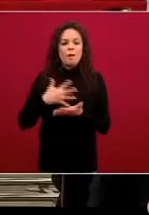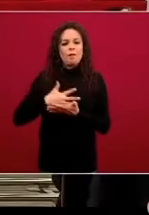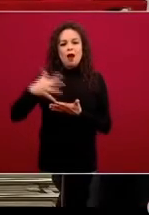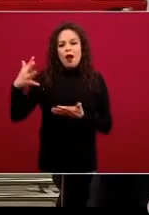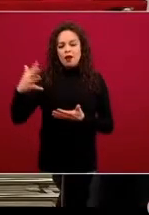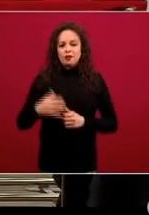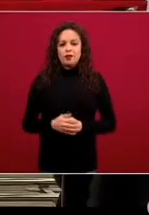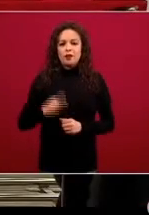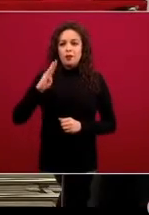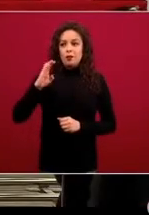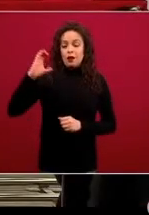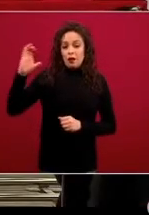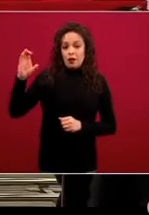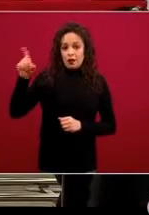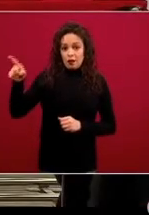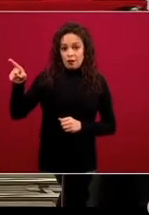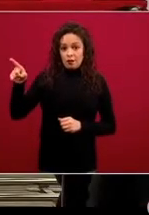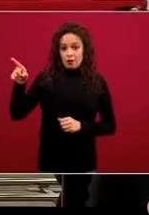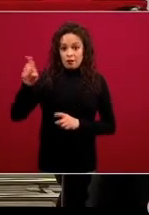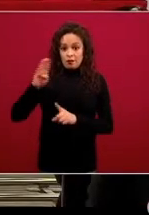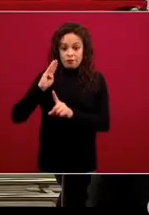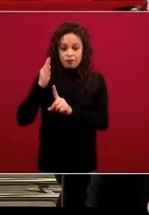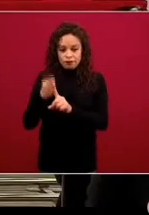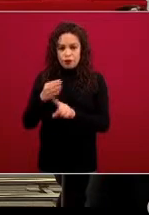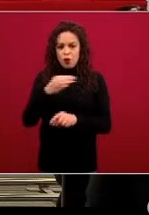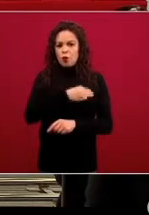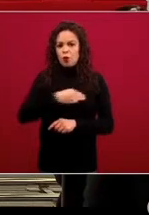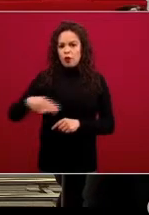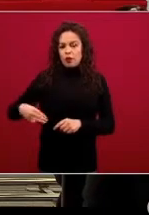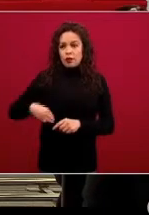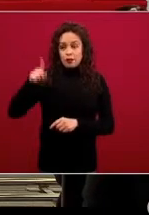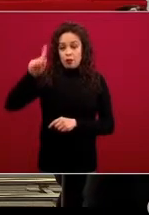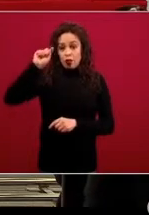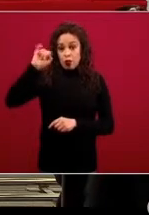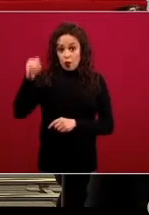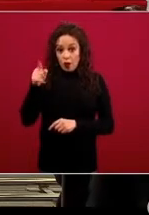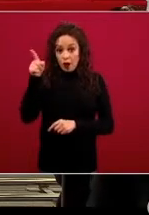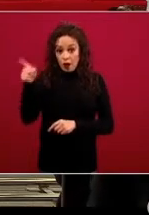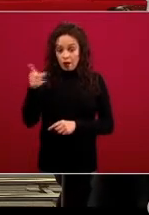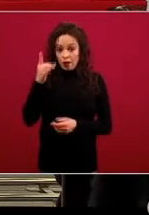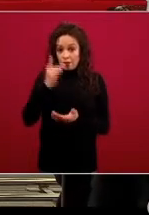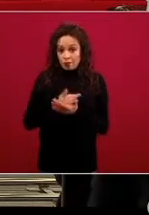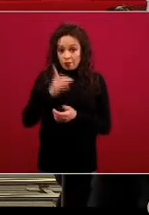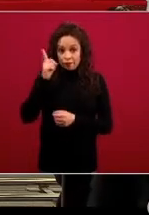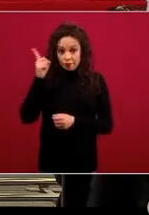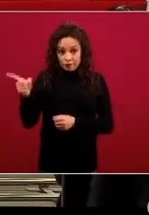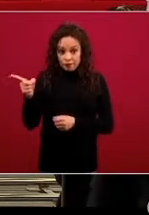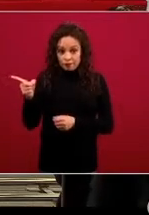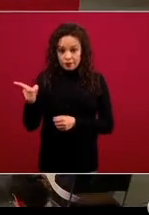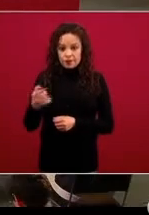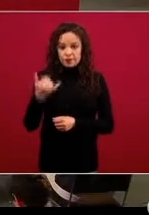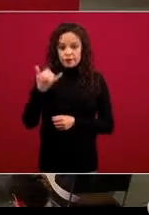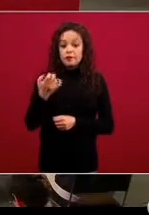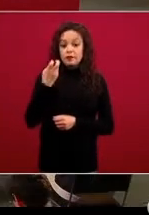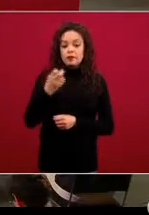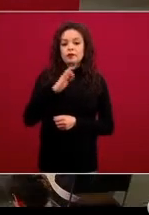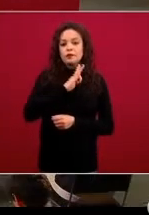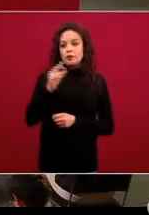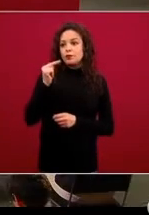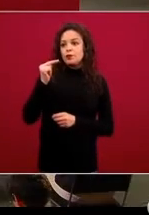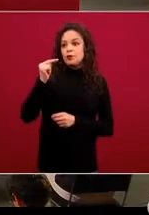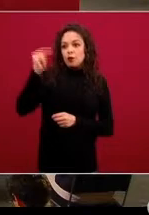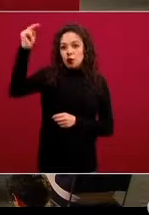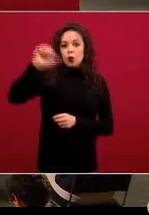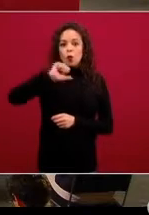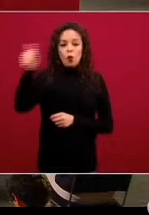been leading the way in this regard. Specifically Baja California and specifically Tijuana, and this could be representative